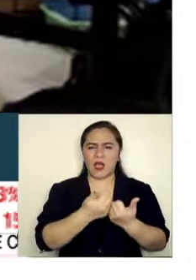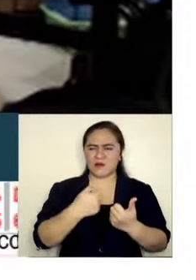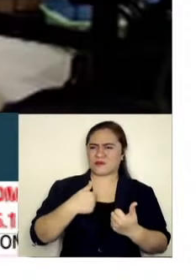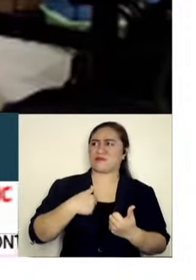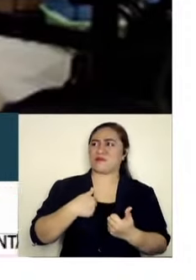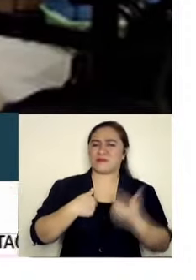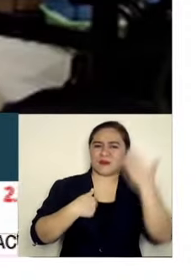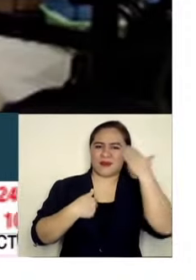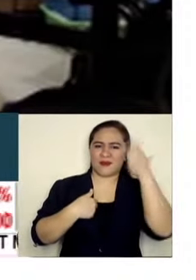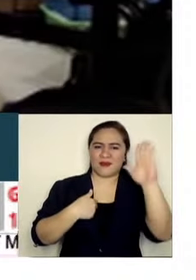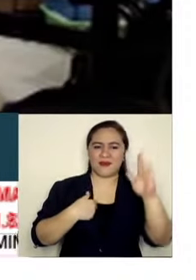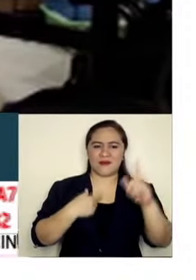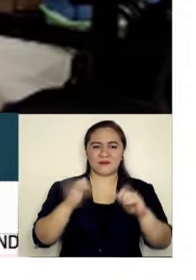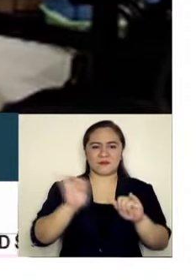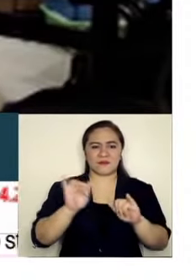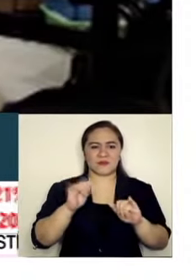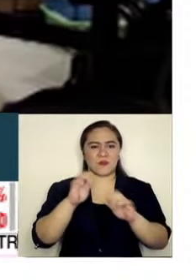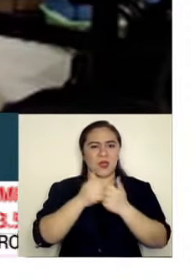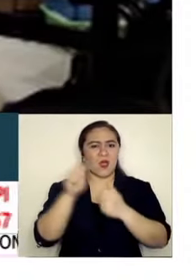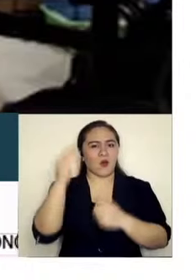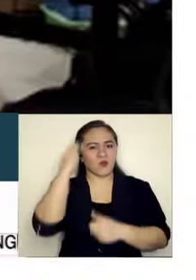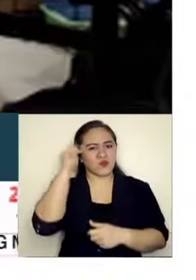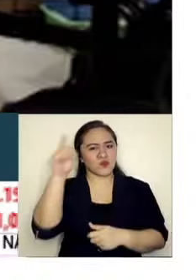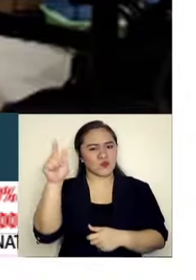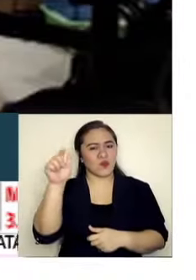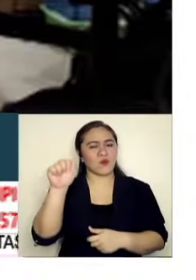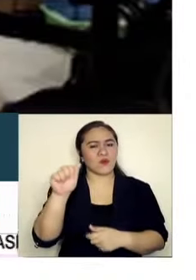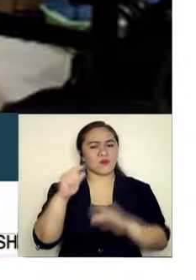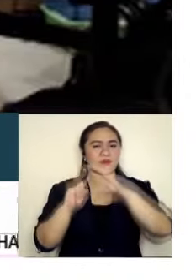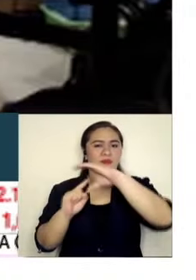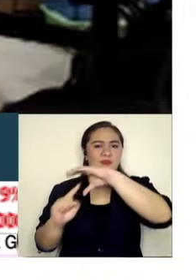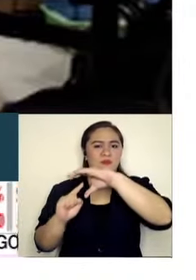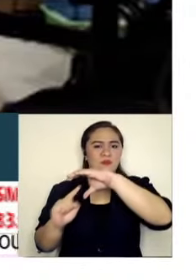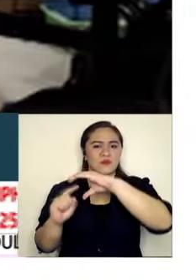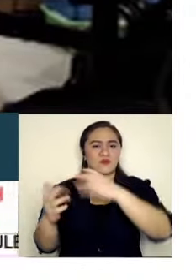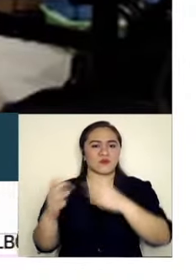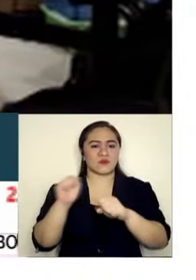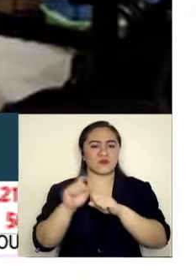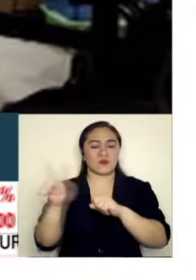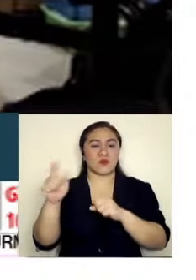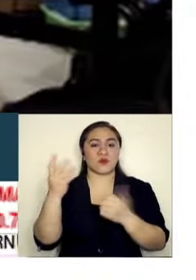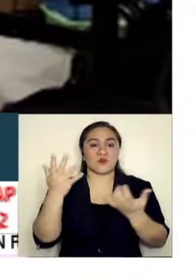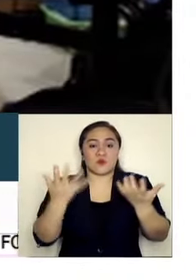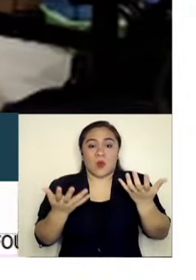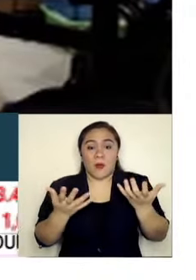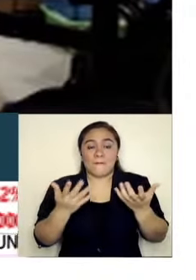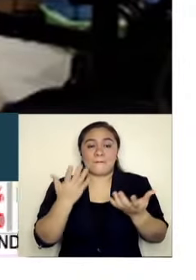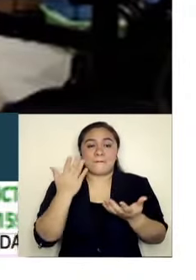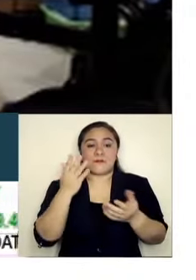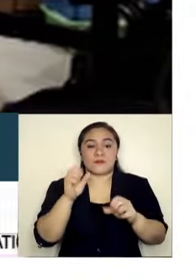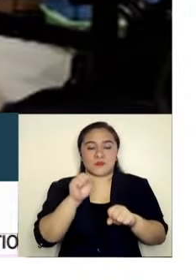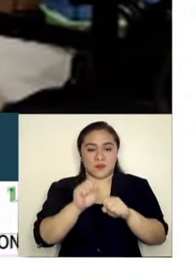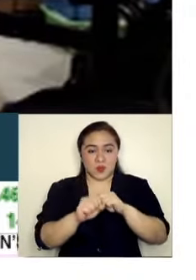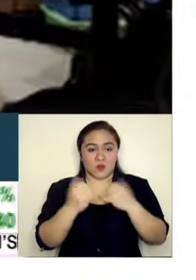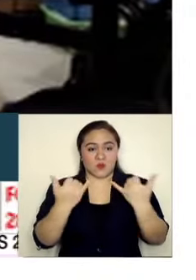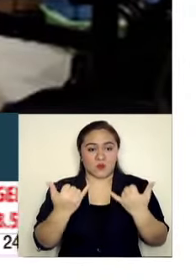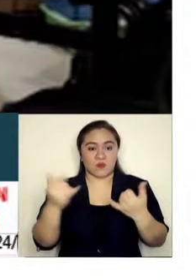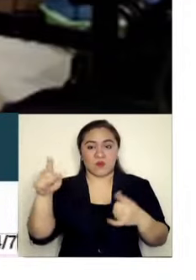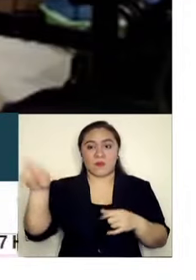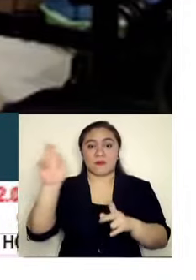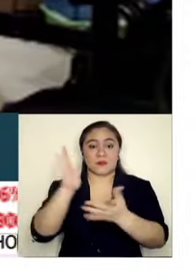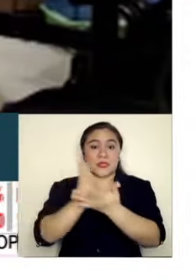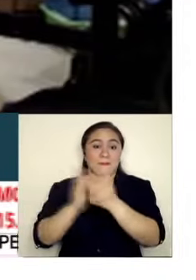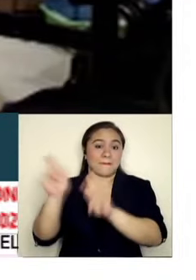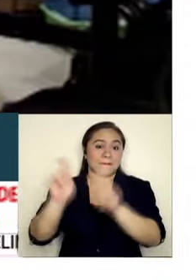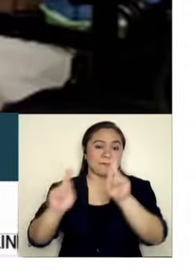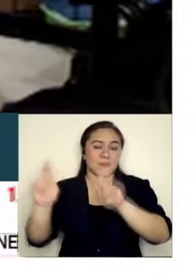then when it comes to the information. And so, I hope this would be understood. Know very well by those people have been